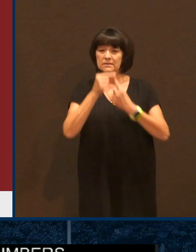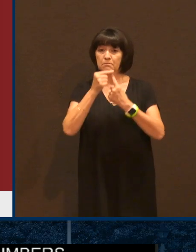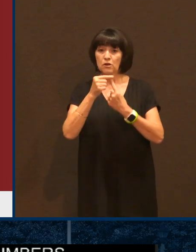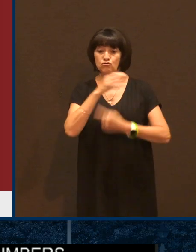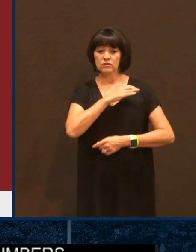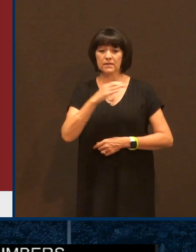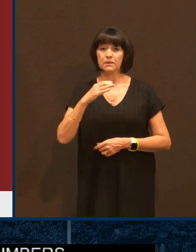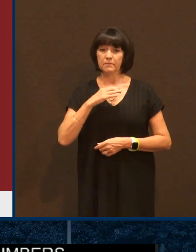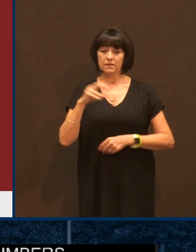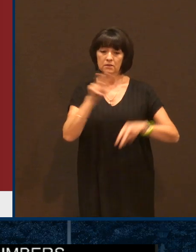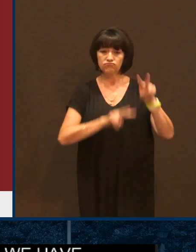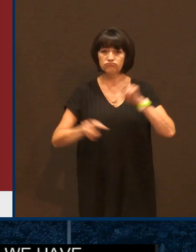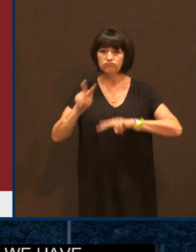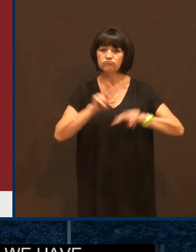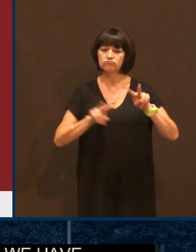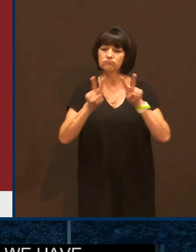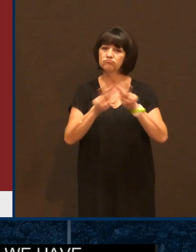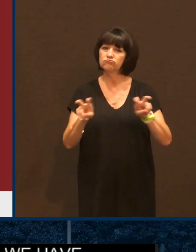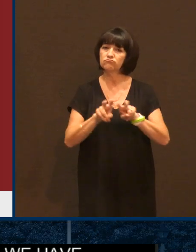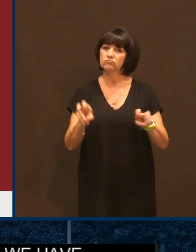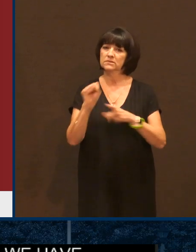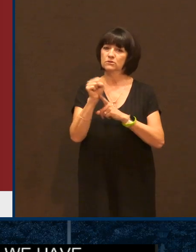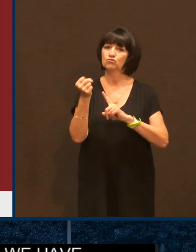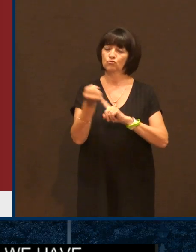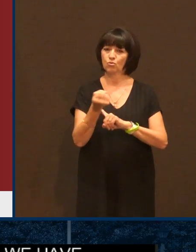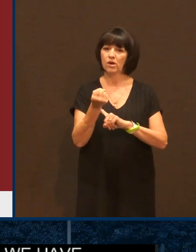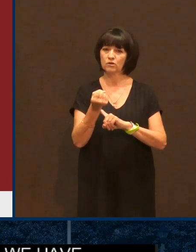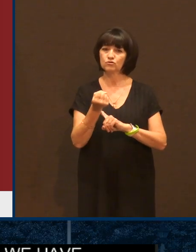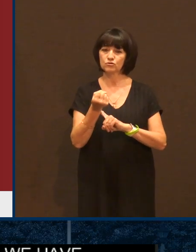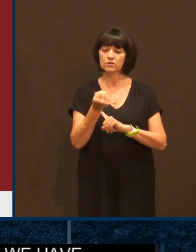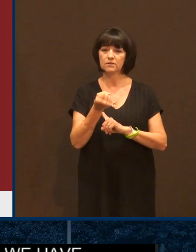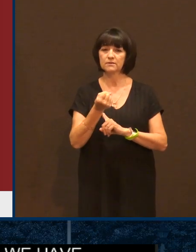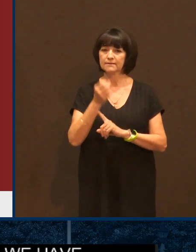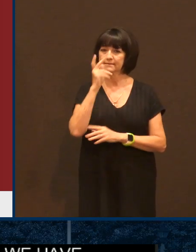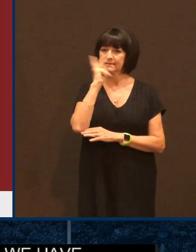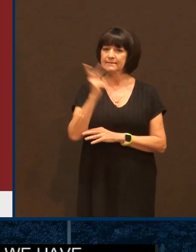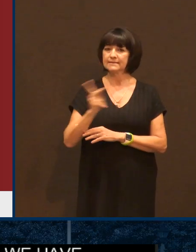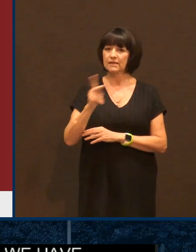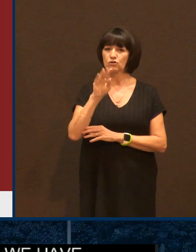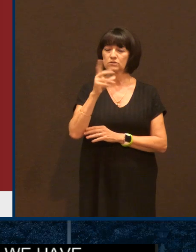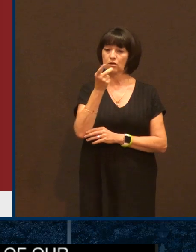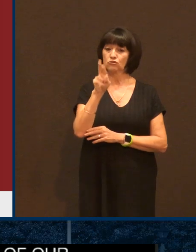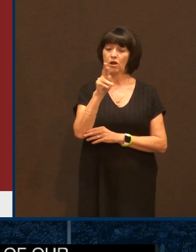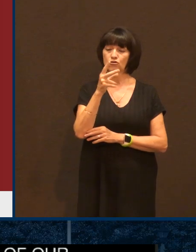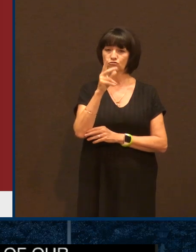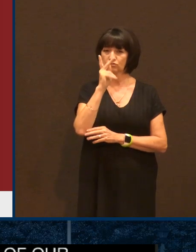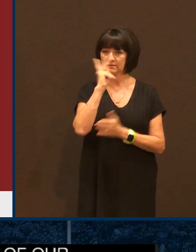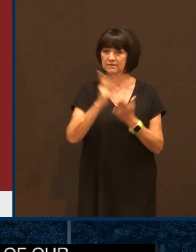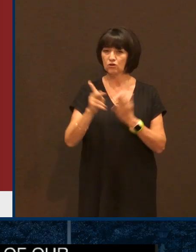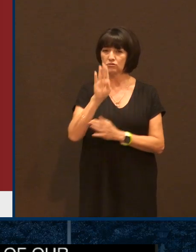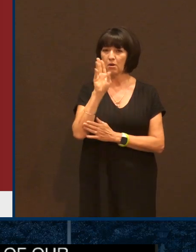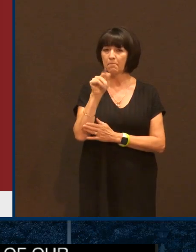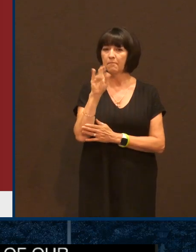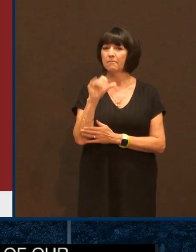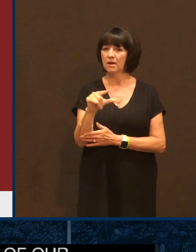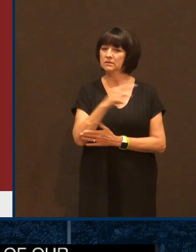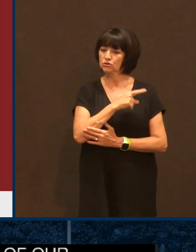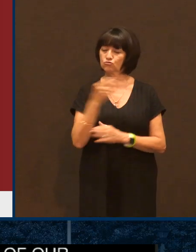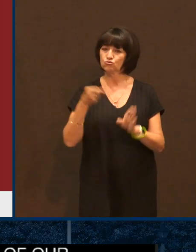Secretary Susan Bunting is Secretary of Education, is with us today, really focuses on three different